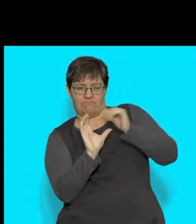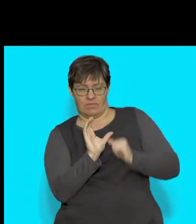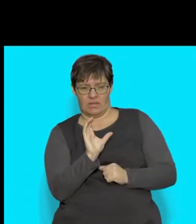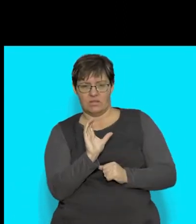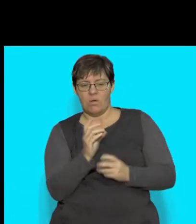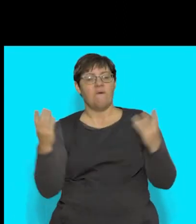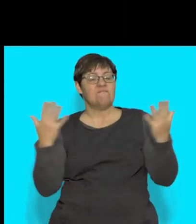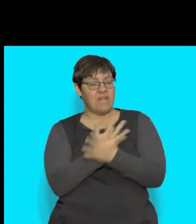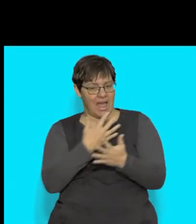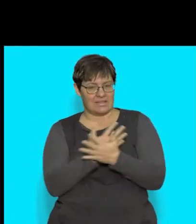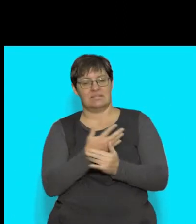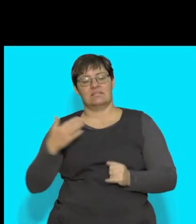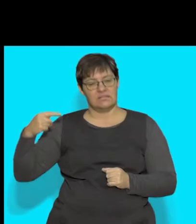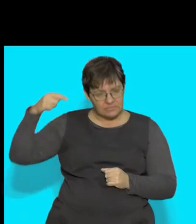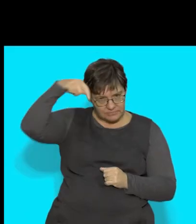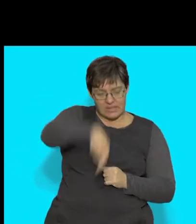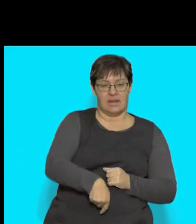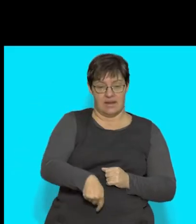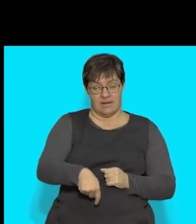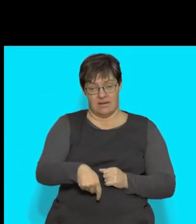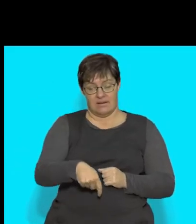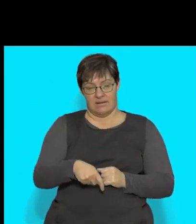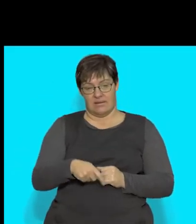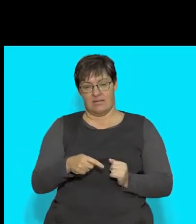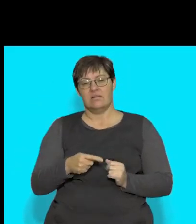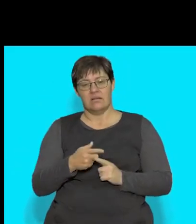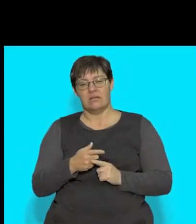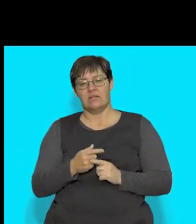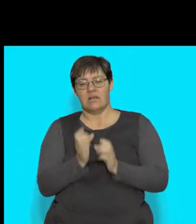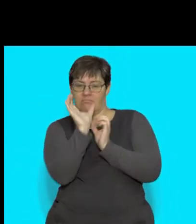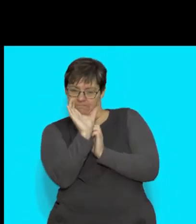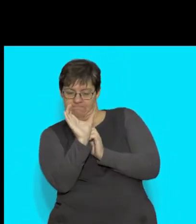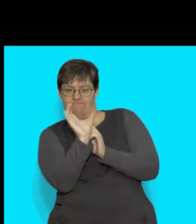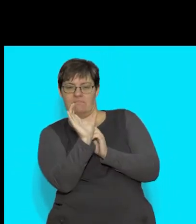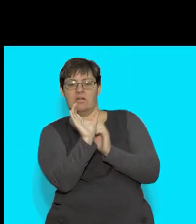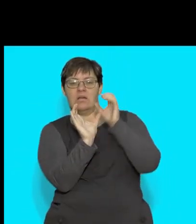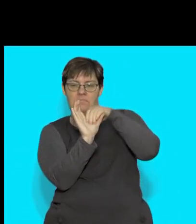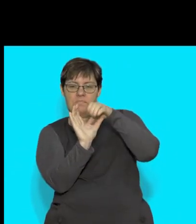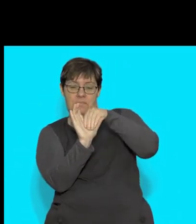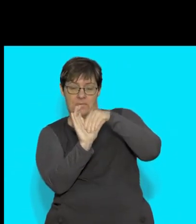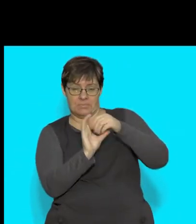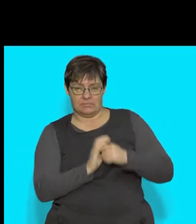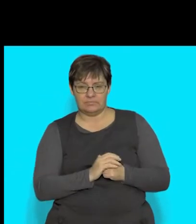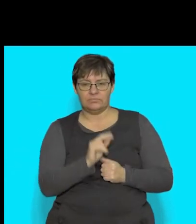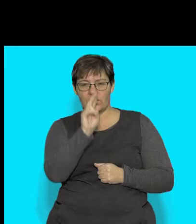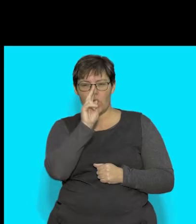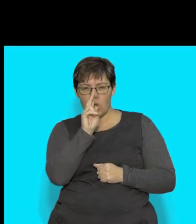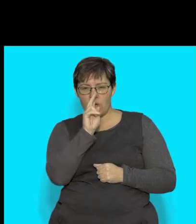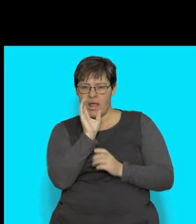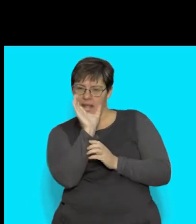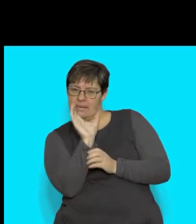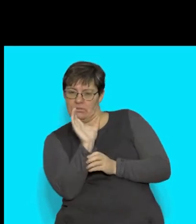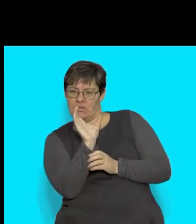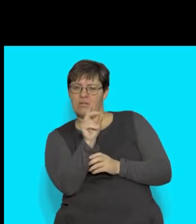all this blood to move as quickly as possible into this Bowman's capsule. Now, if you have a look